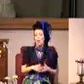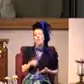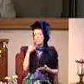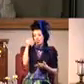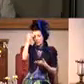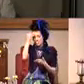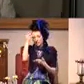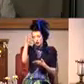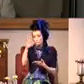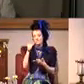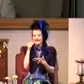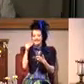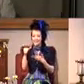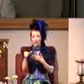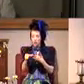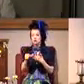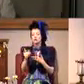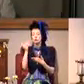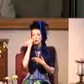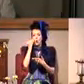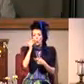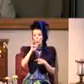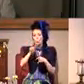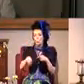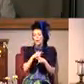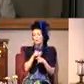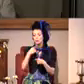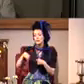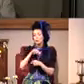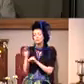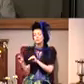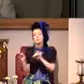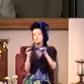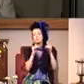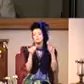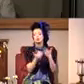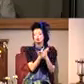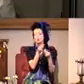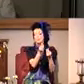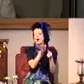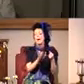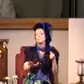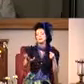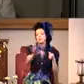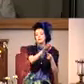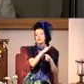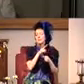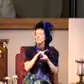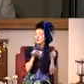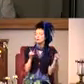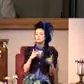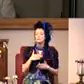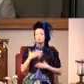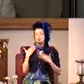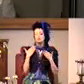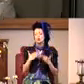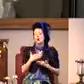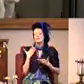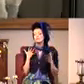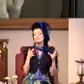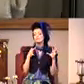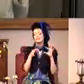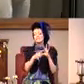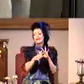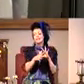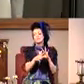will be physically moving to our new property. Well, what a joy it was to be able to be in that sacred space. And again, to join with